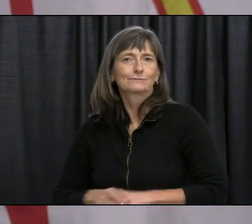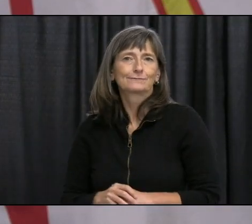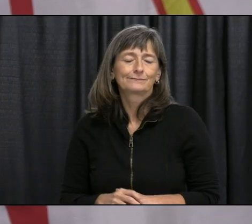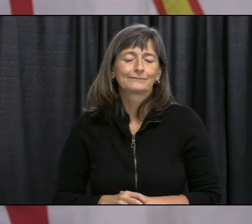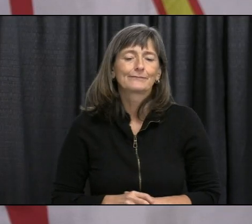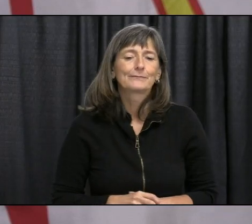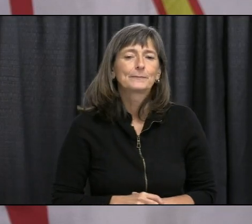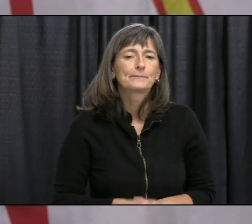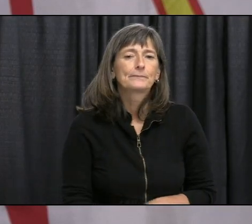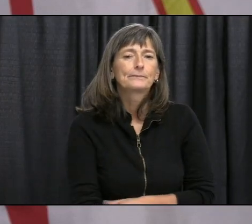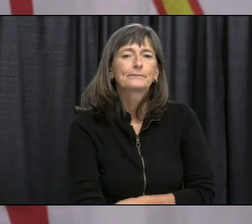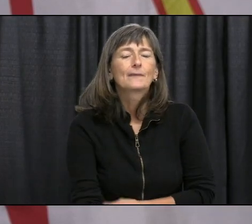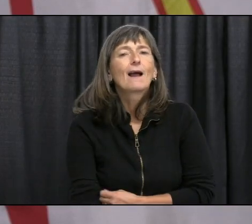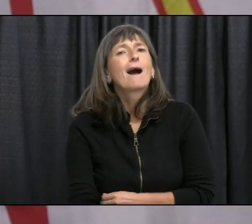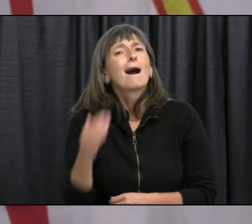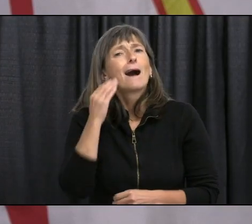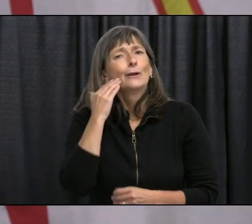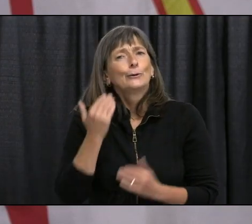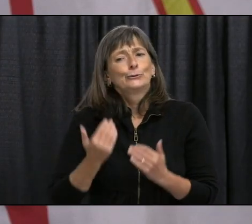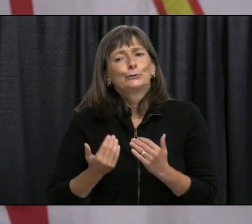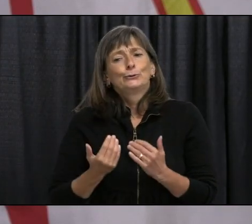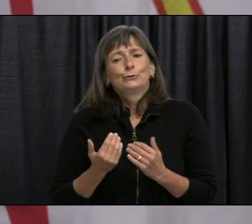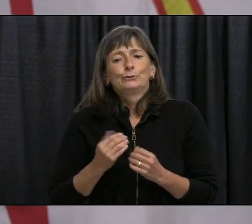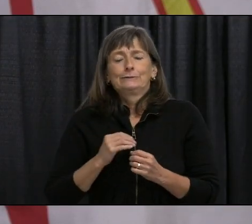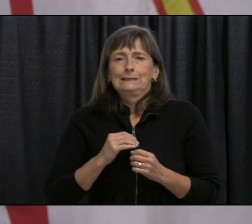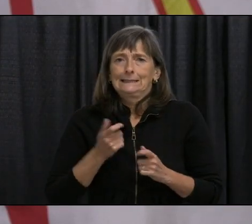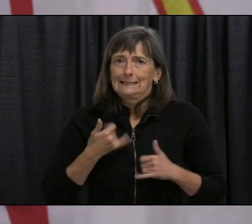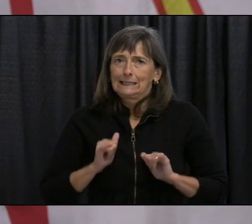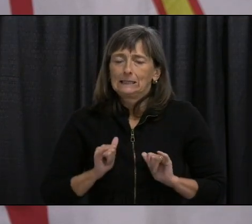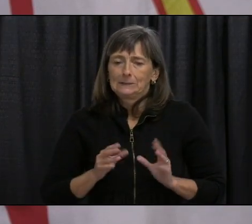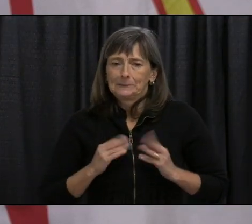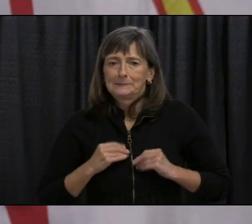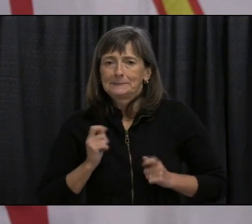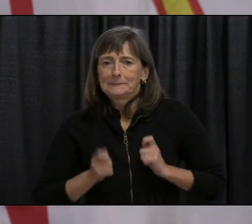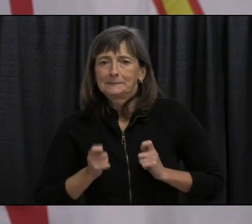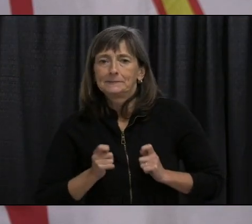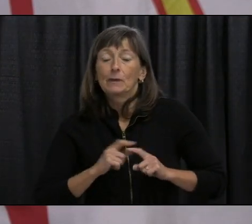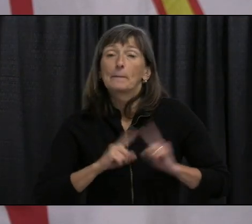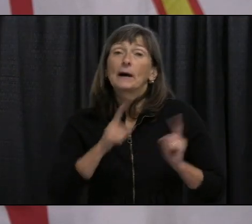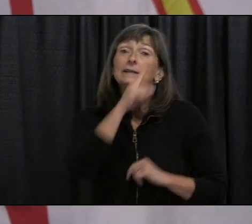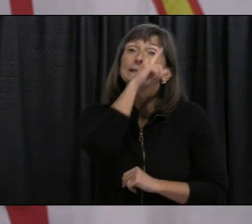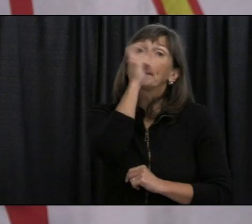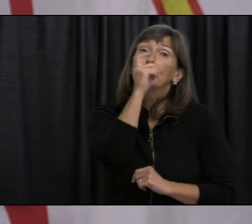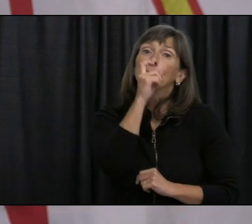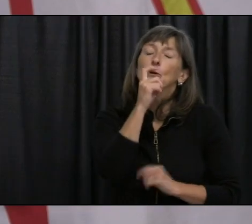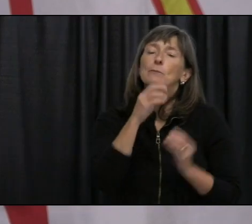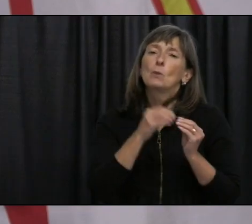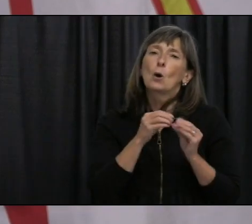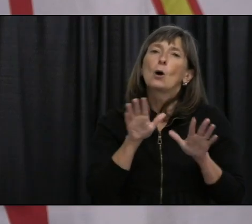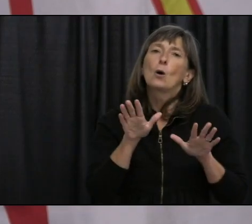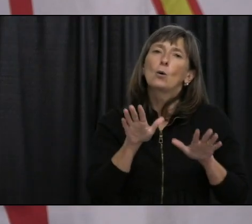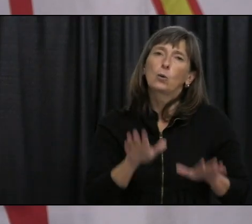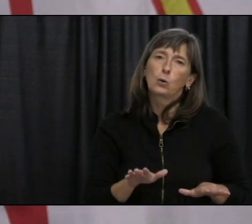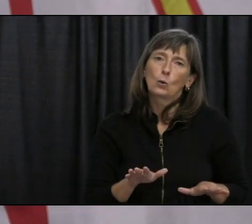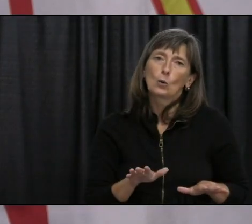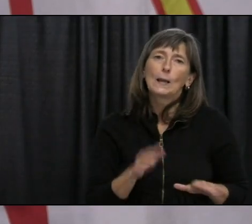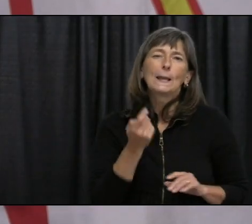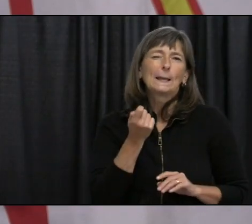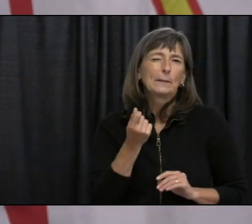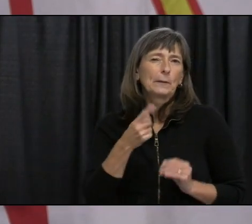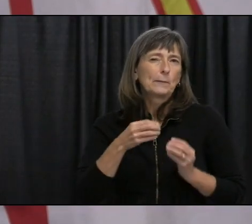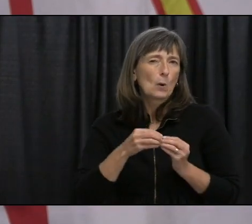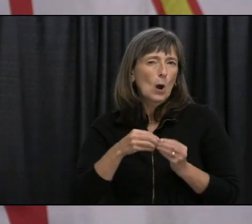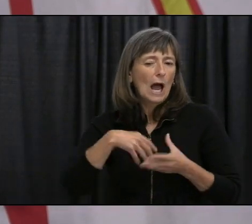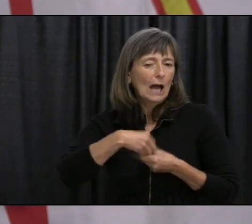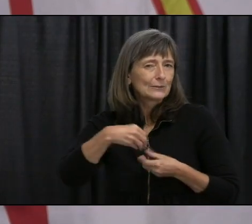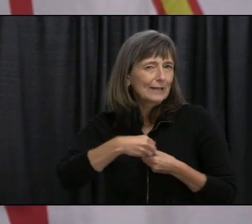While we are still coping with some of the changes brought about by the virus, the summer season brought with it a much-needed sense of reprieve. It allowed us to socialize